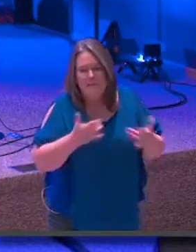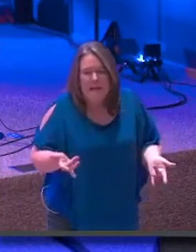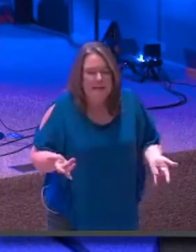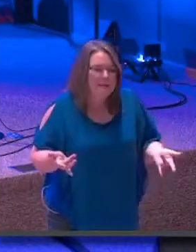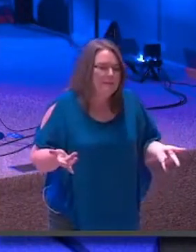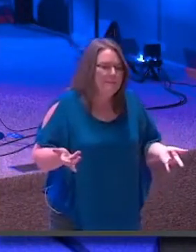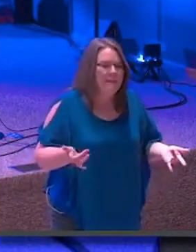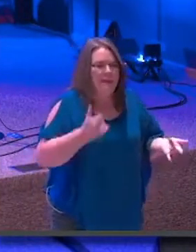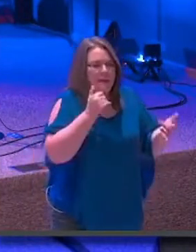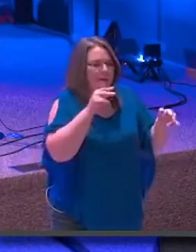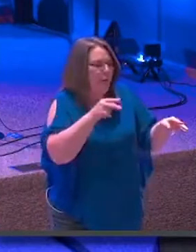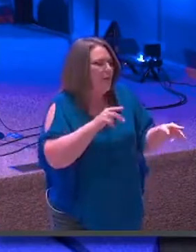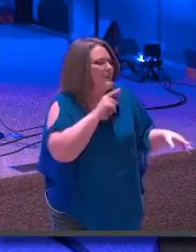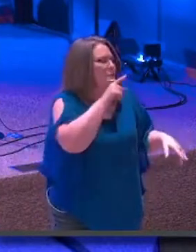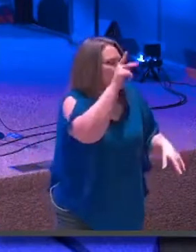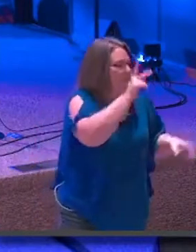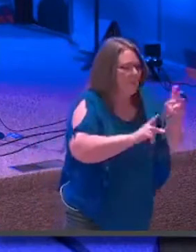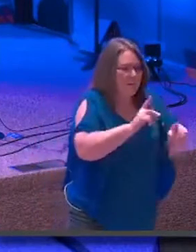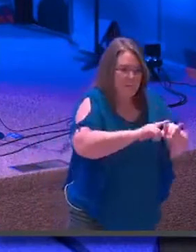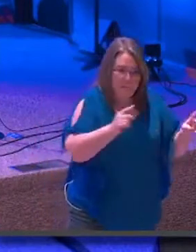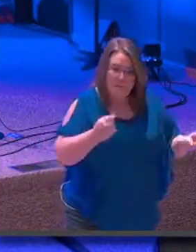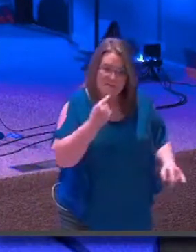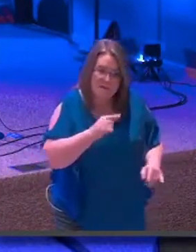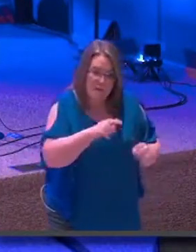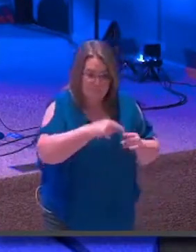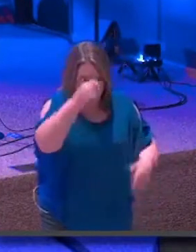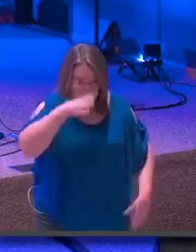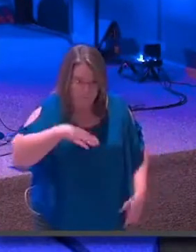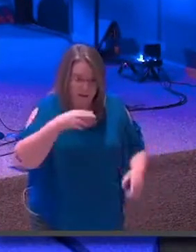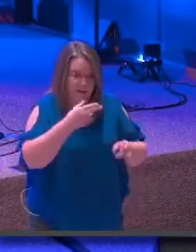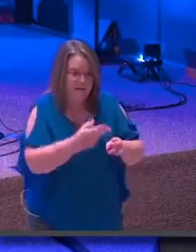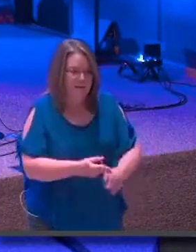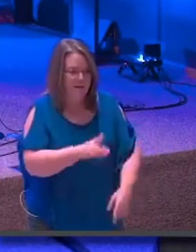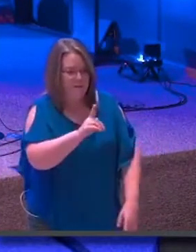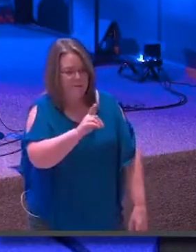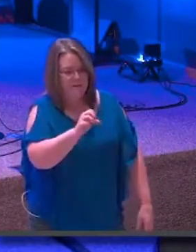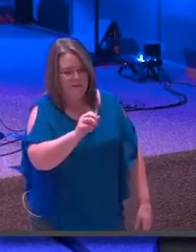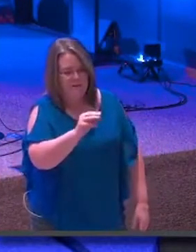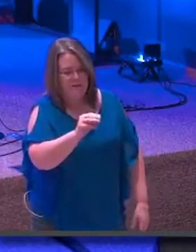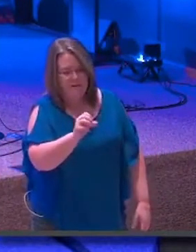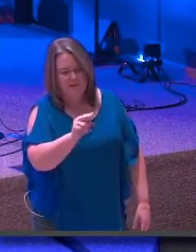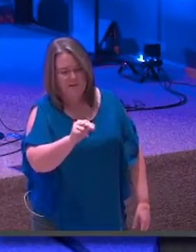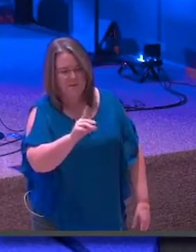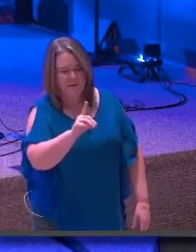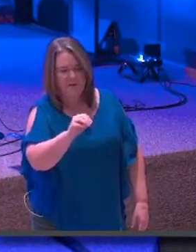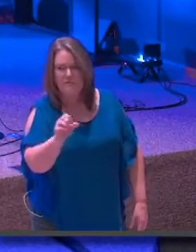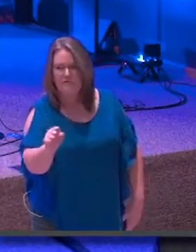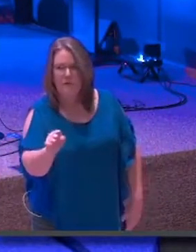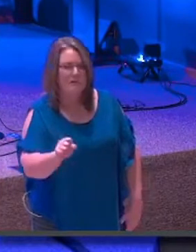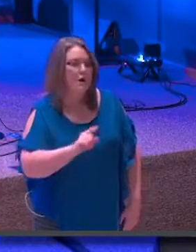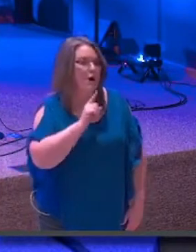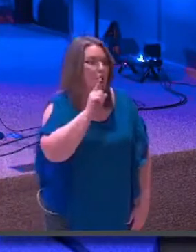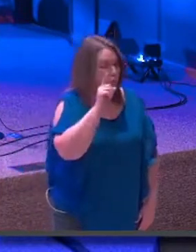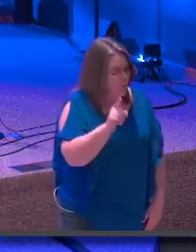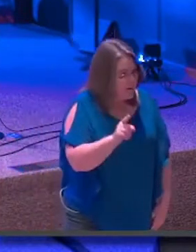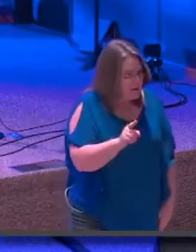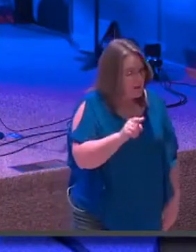them as real people. Well, let me tell you about a man named Desmond Doss, a real